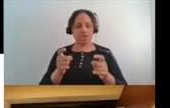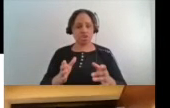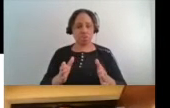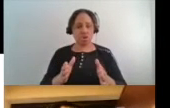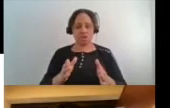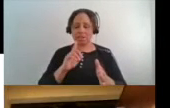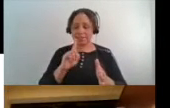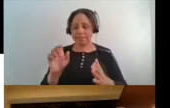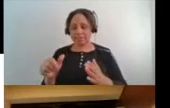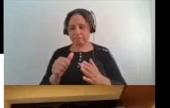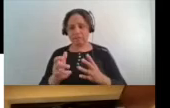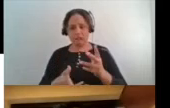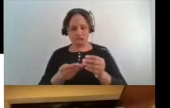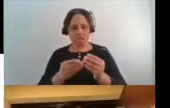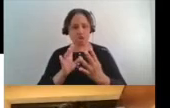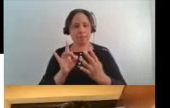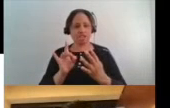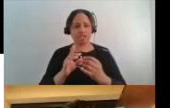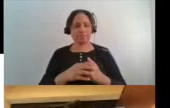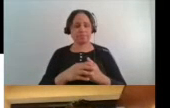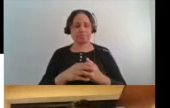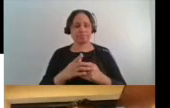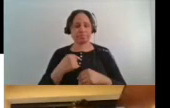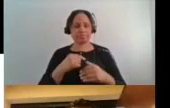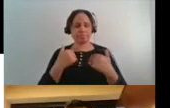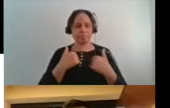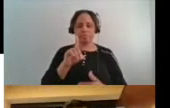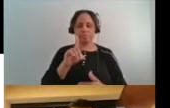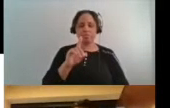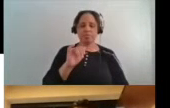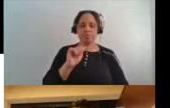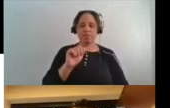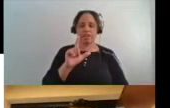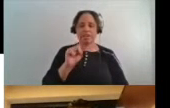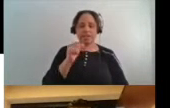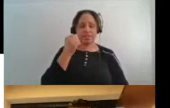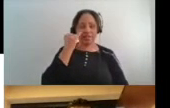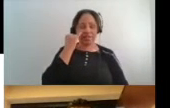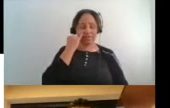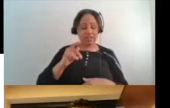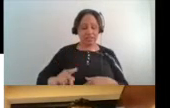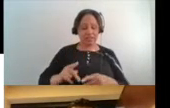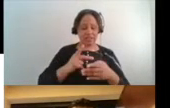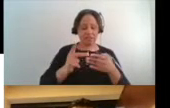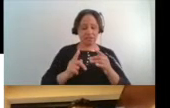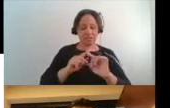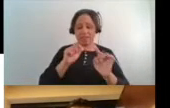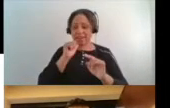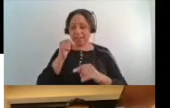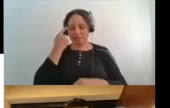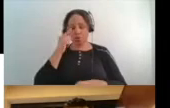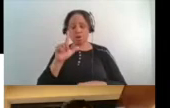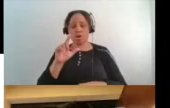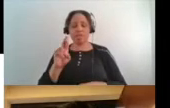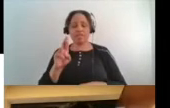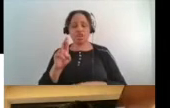patients, we have dialysis for kidney failure, but we don't have dialysis for liver failure. So for patients who have really what we call